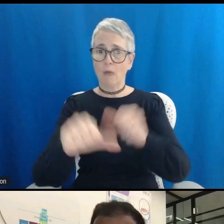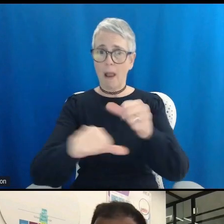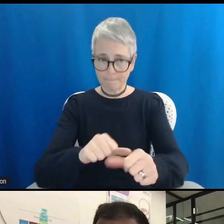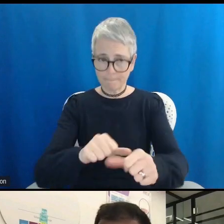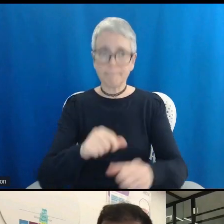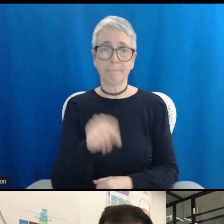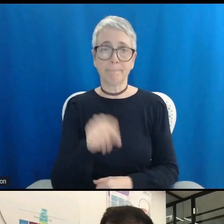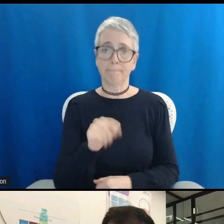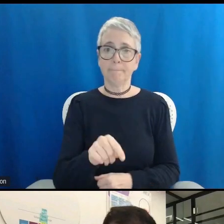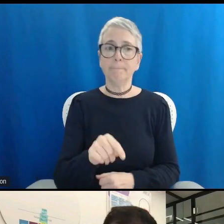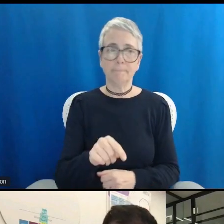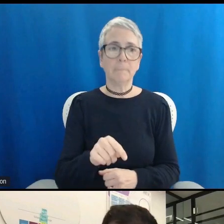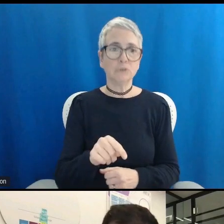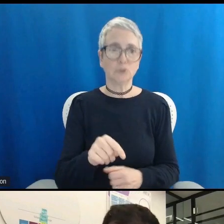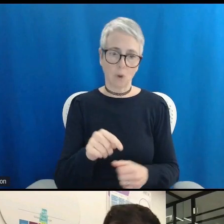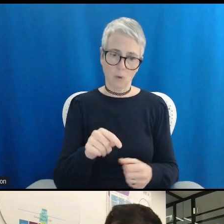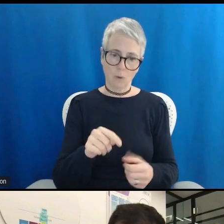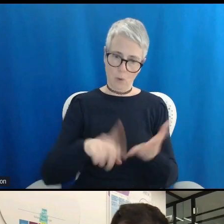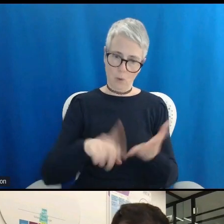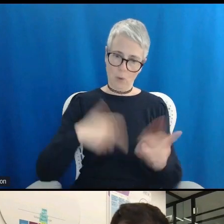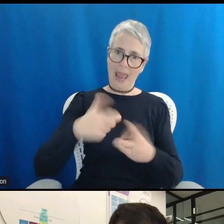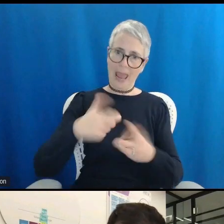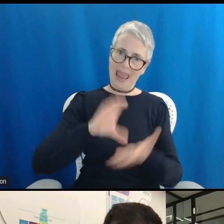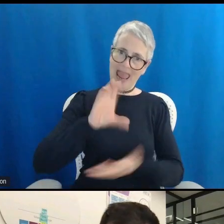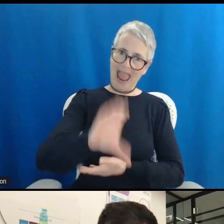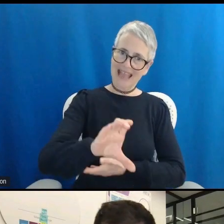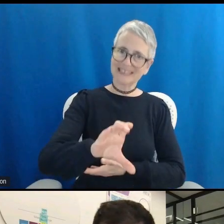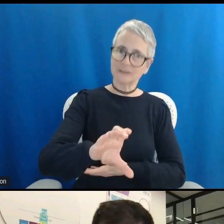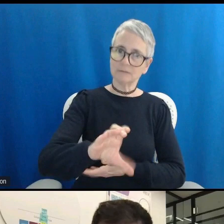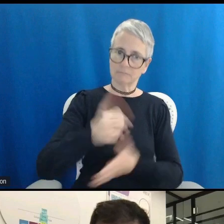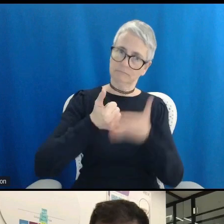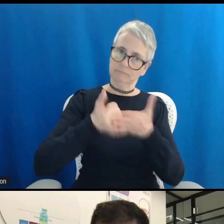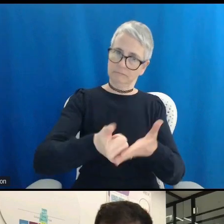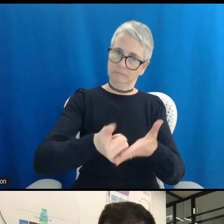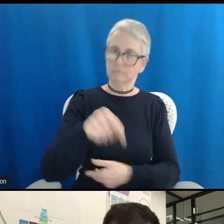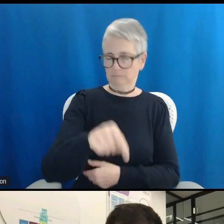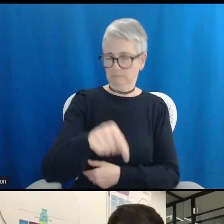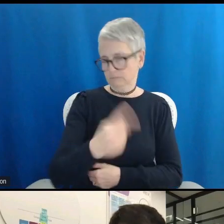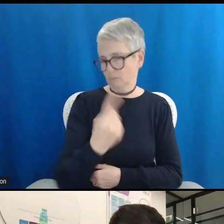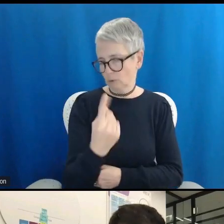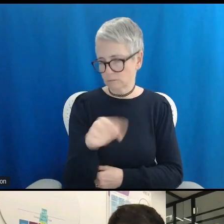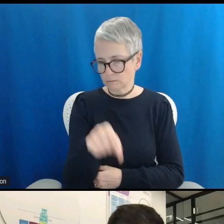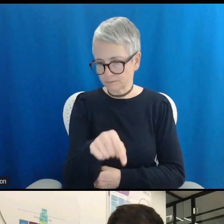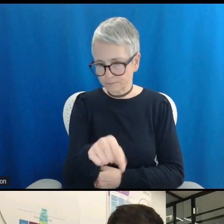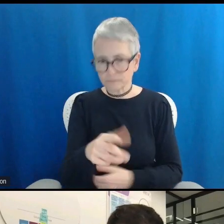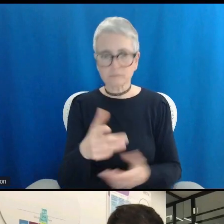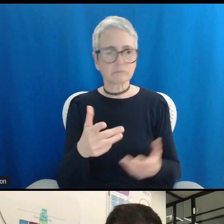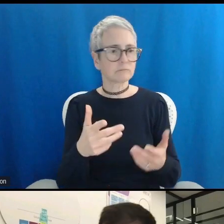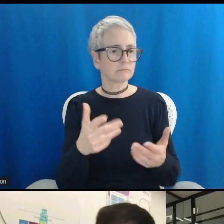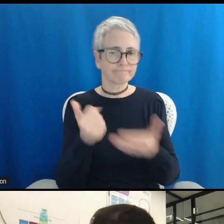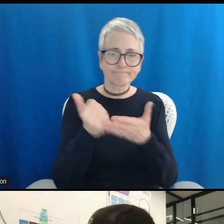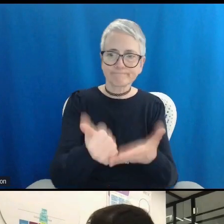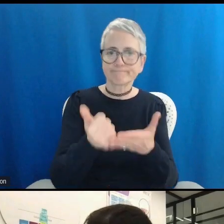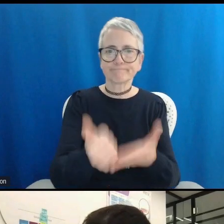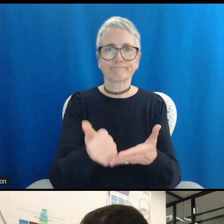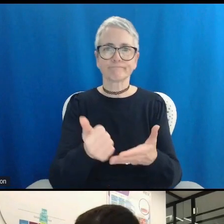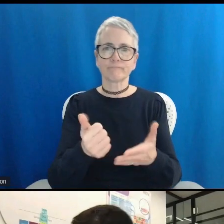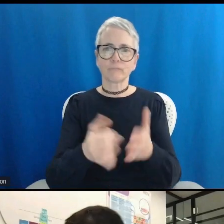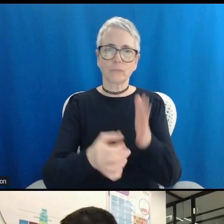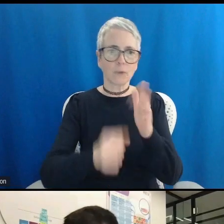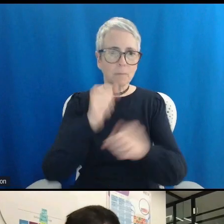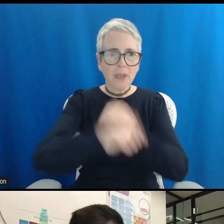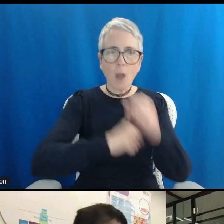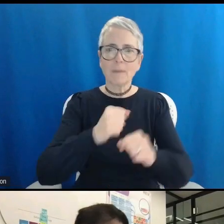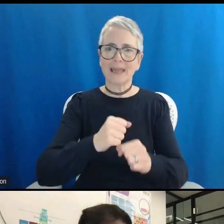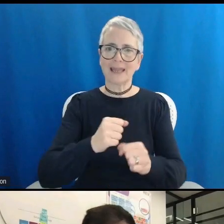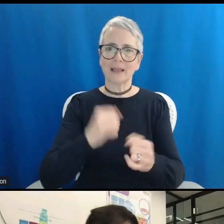at one level is aid money, UK taxpayer money to try and help global development towards sustainable development goals and global development more